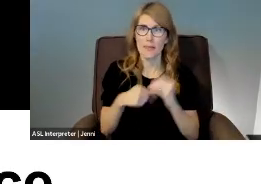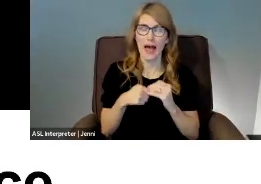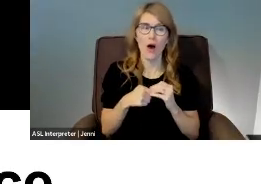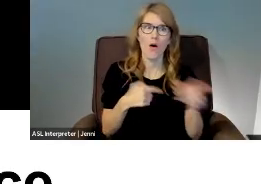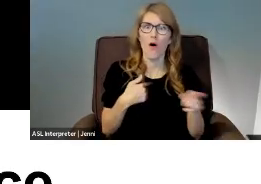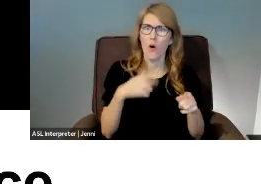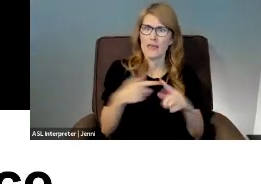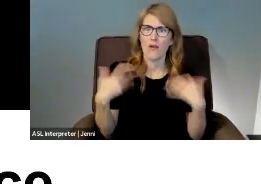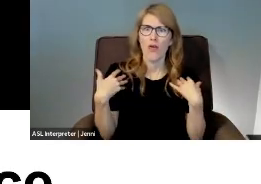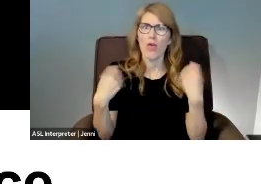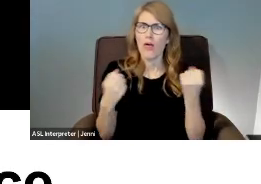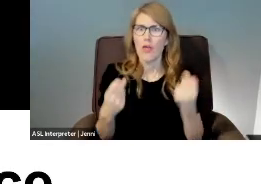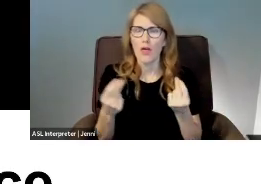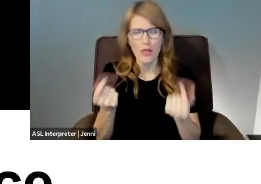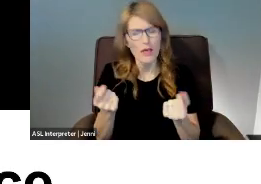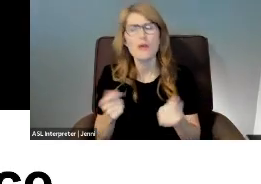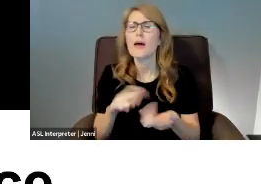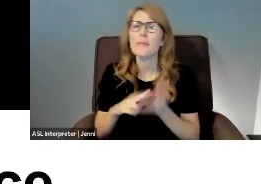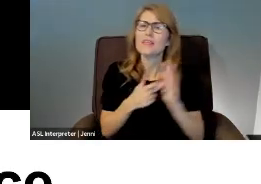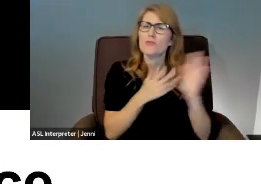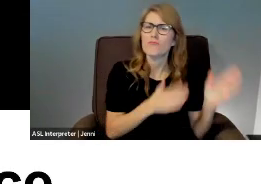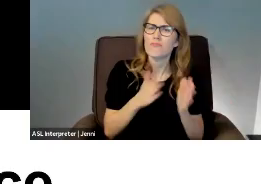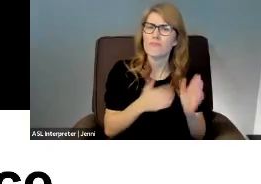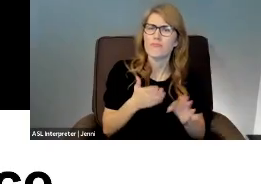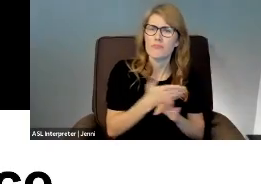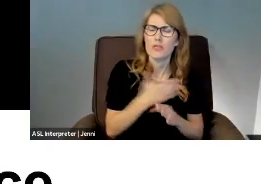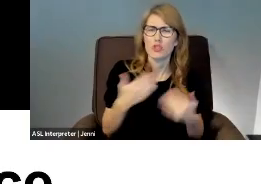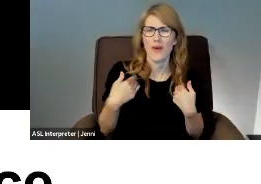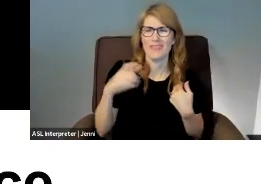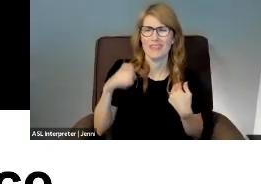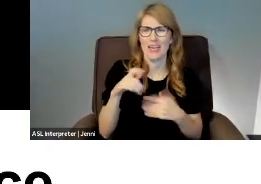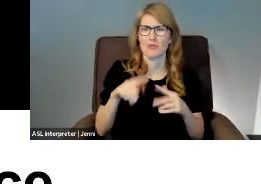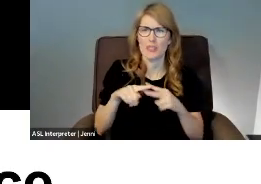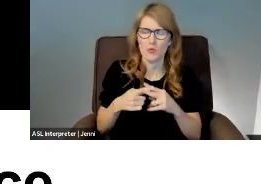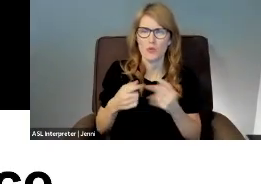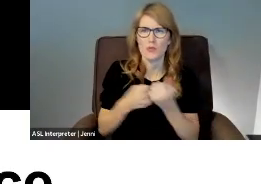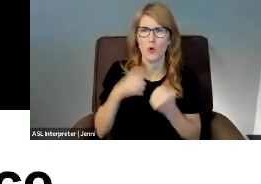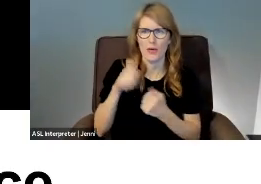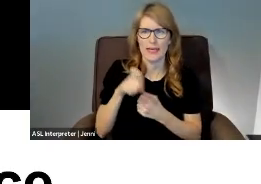actively preparing so you have the necessary tools and support to do so effectively.